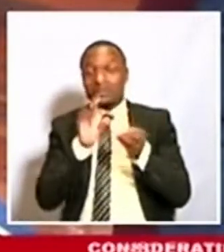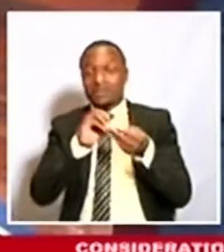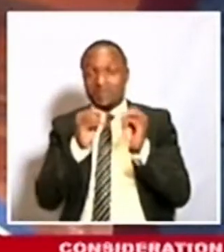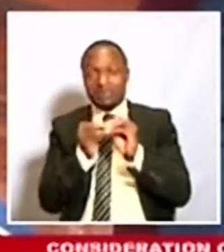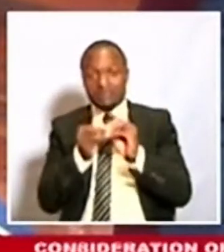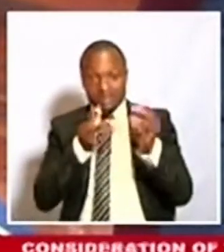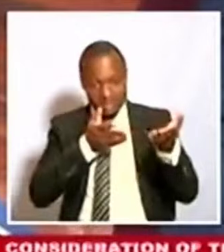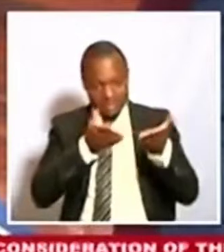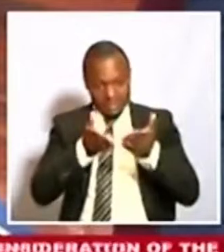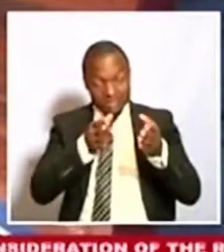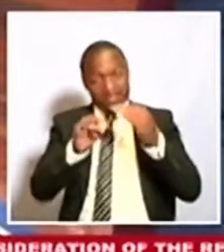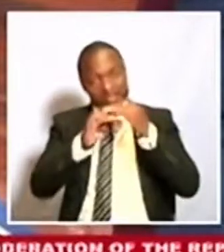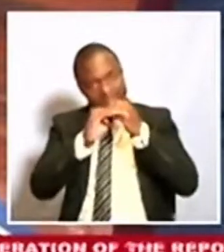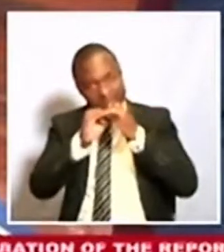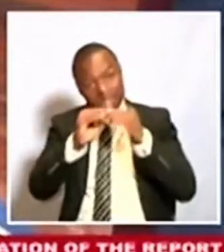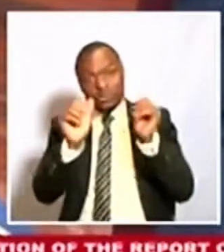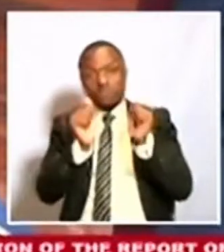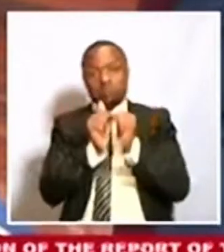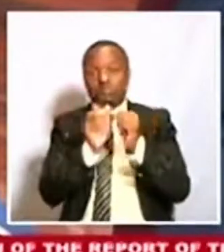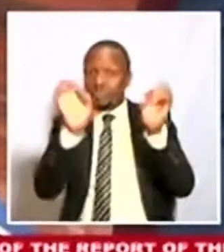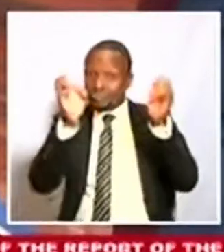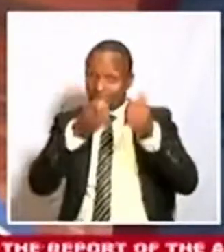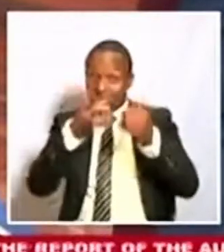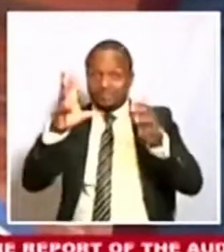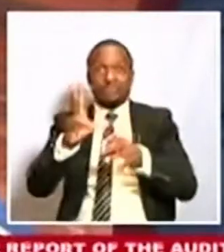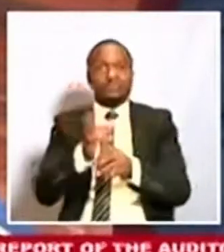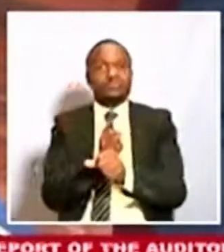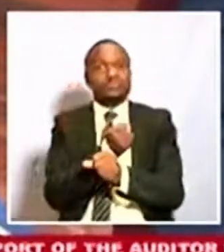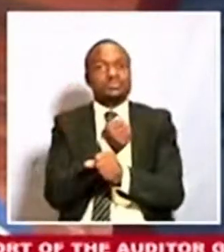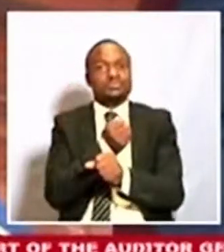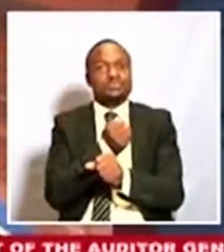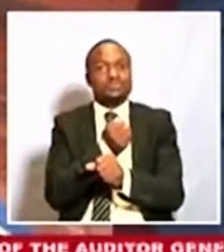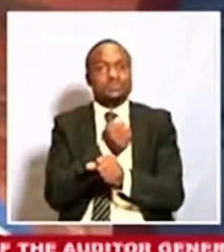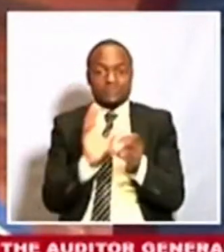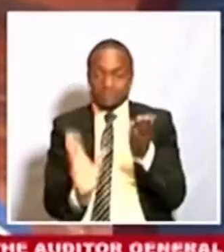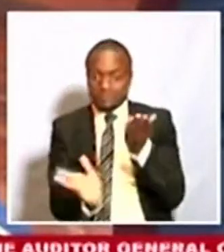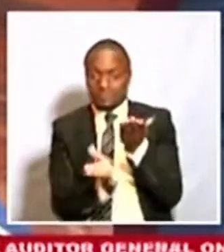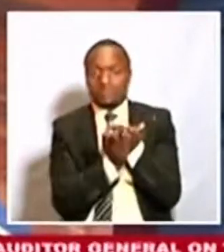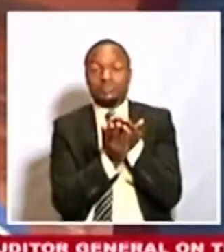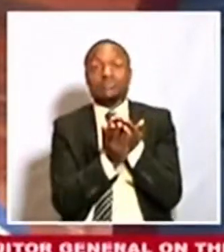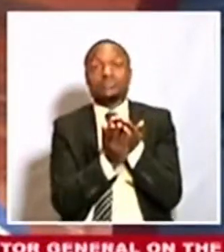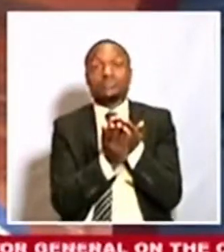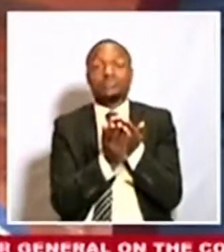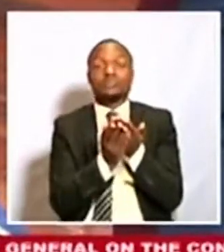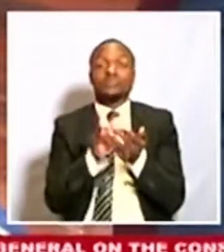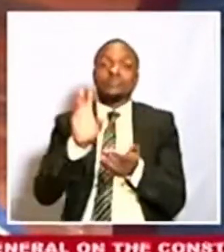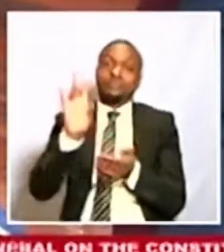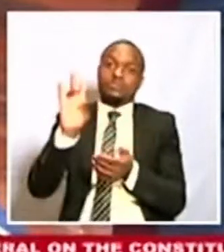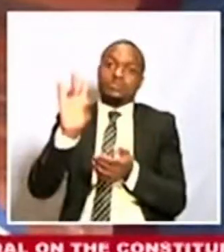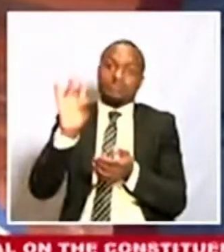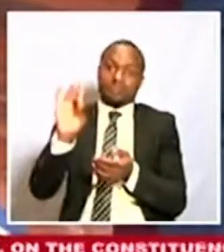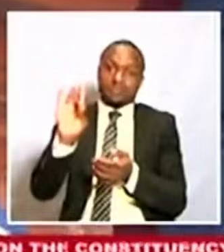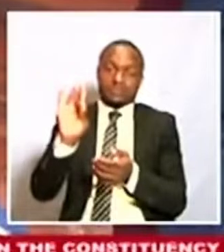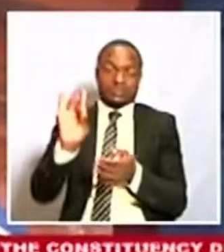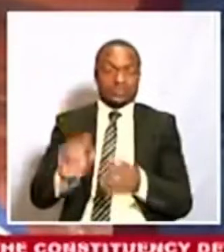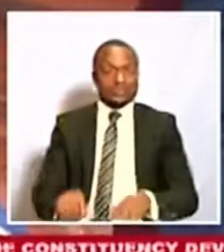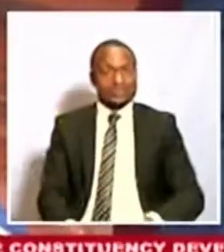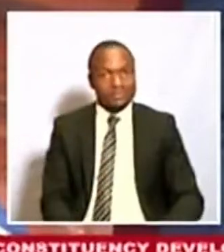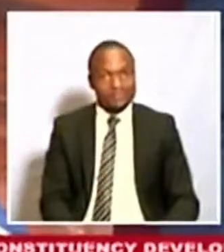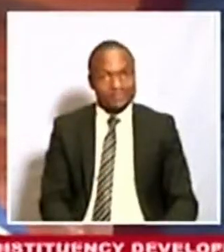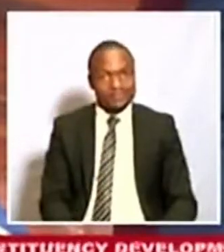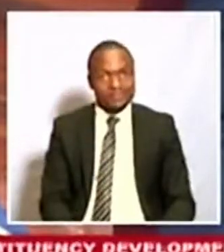service level with the bank has been obtained and attached on Appendix 8.